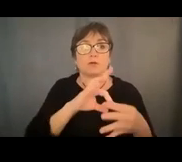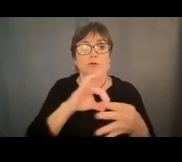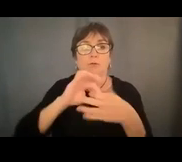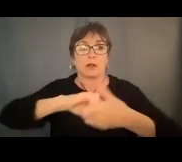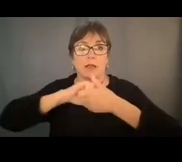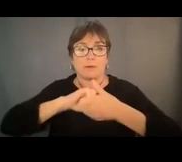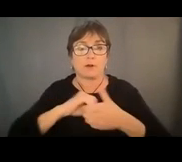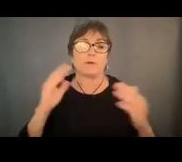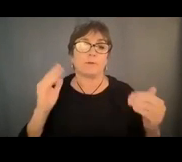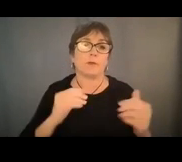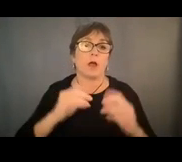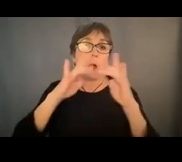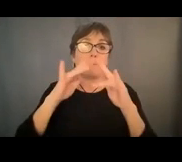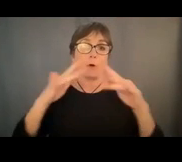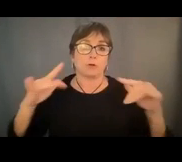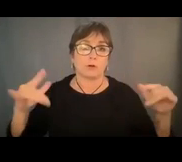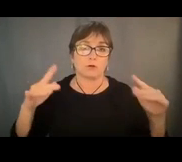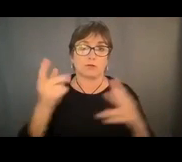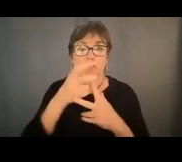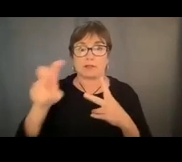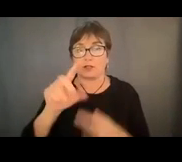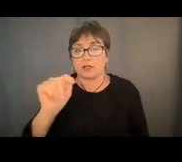have the Multicultural Transition TA Project.